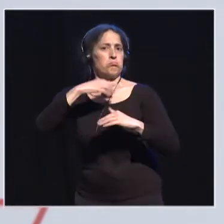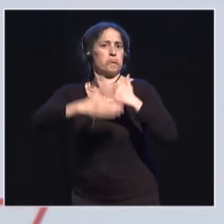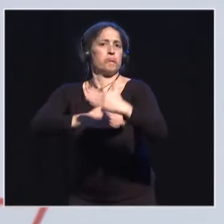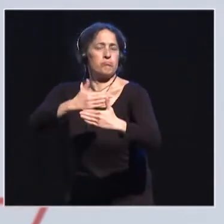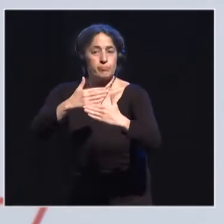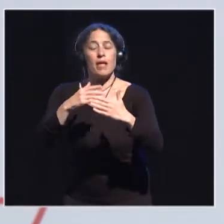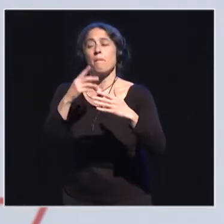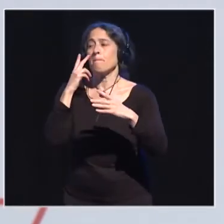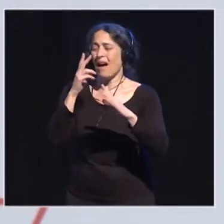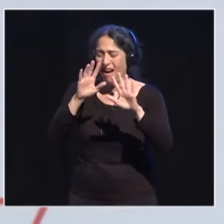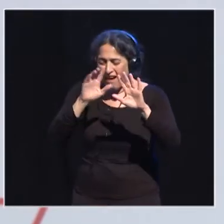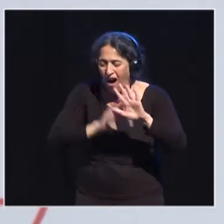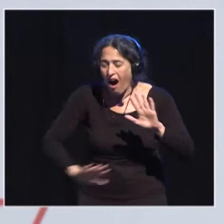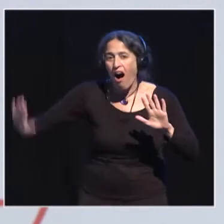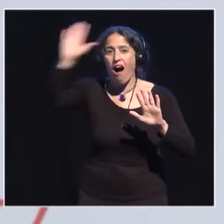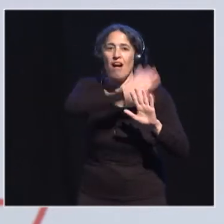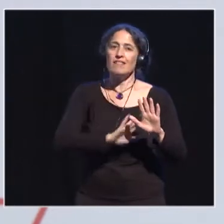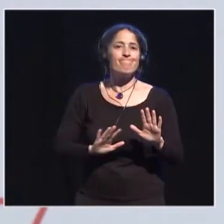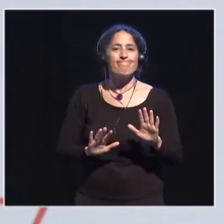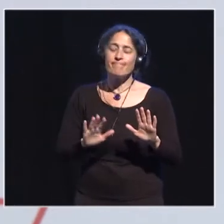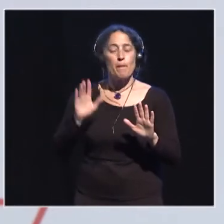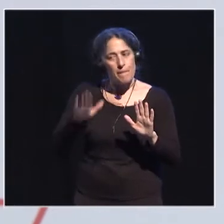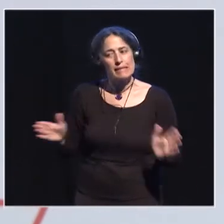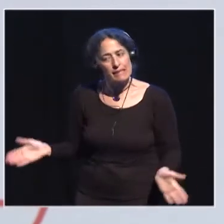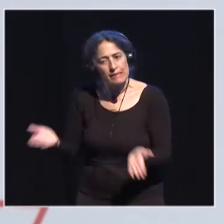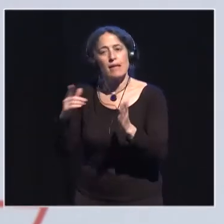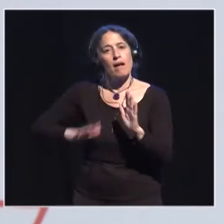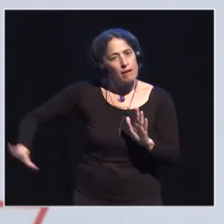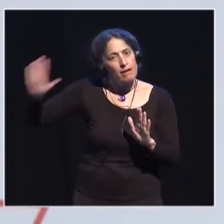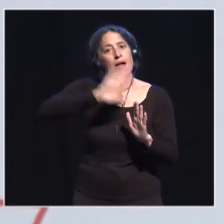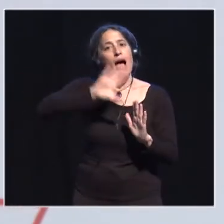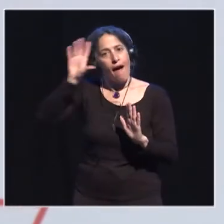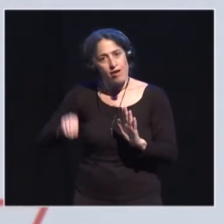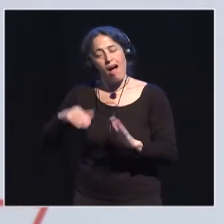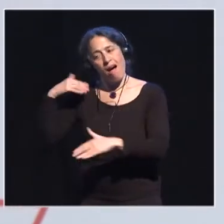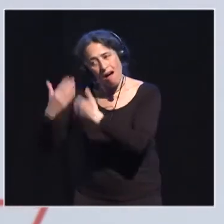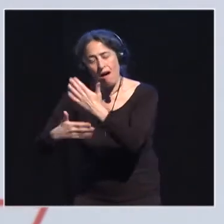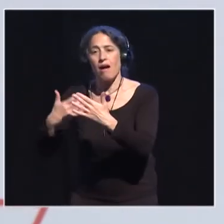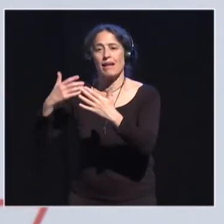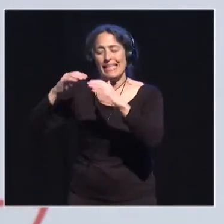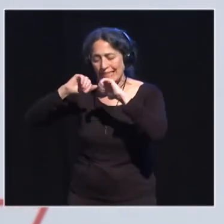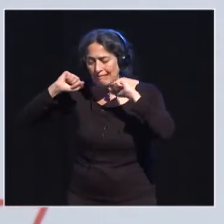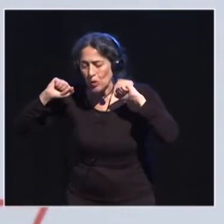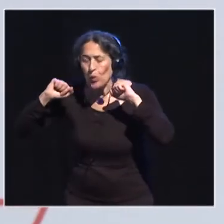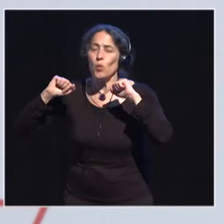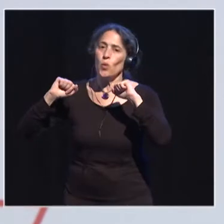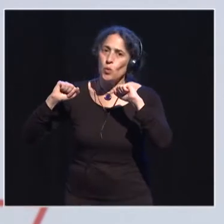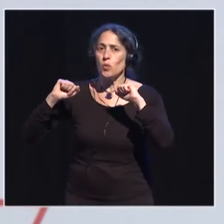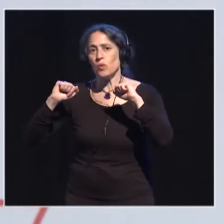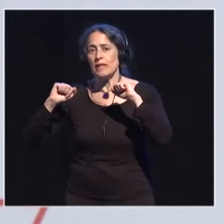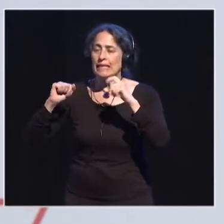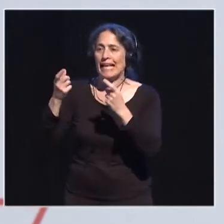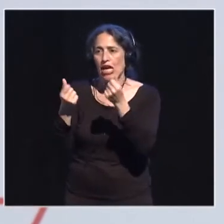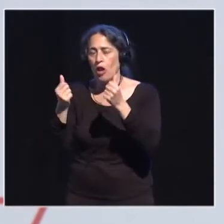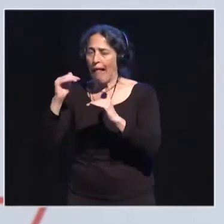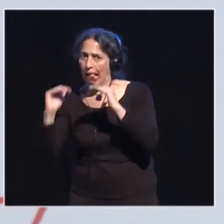we need a one Africa. Our economies remain fragmented, very small, and